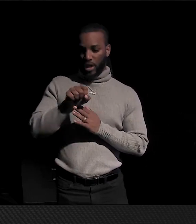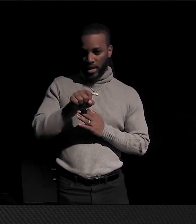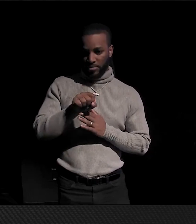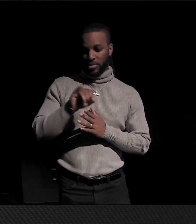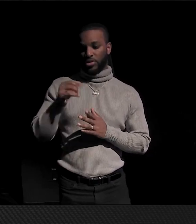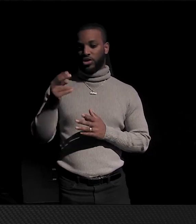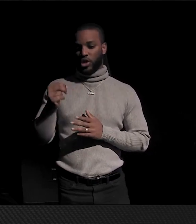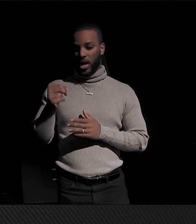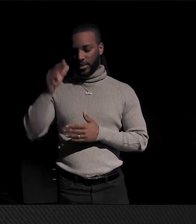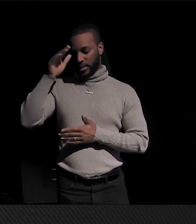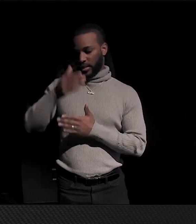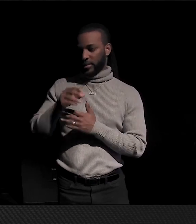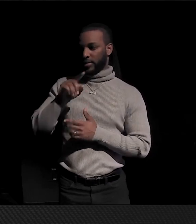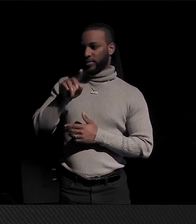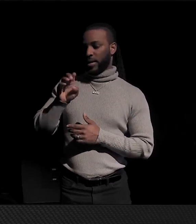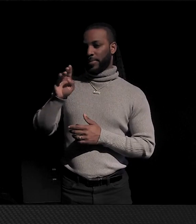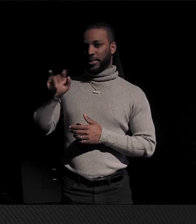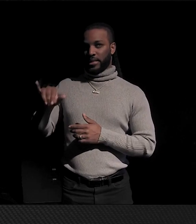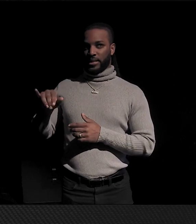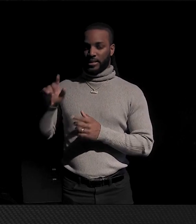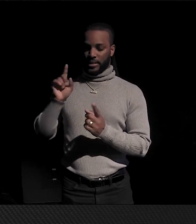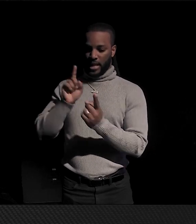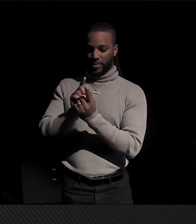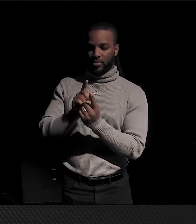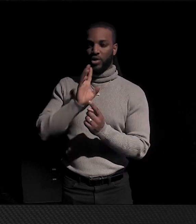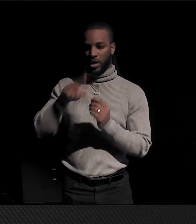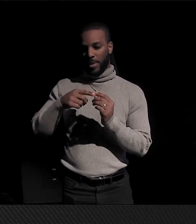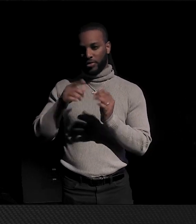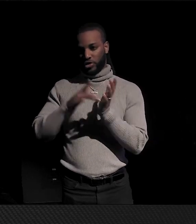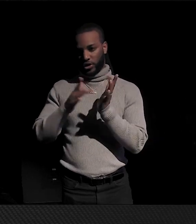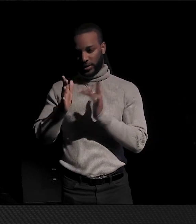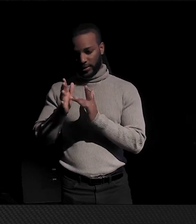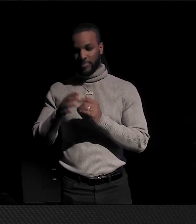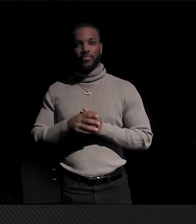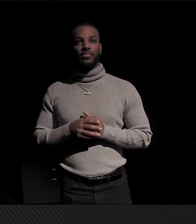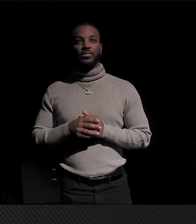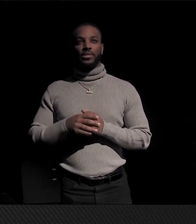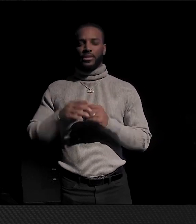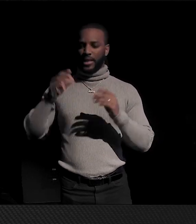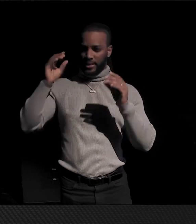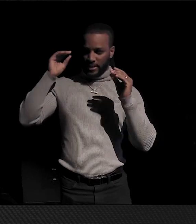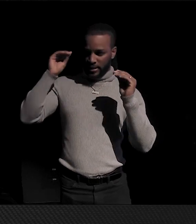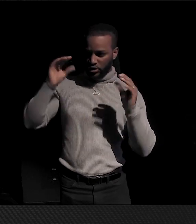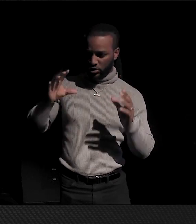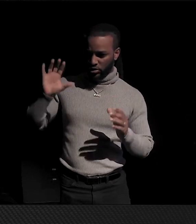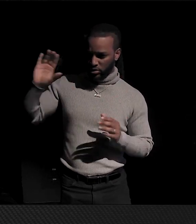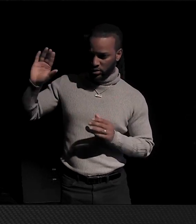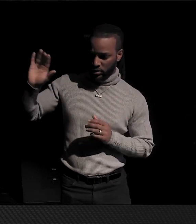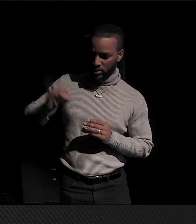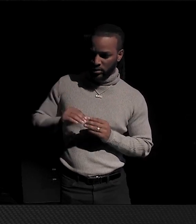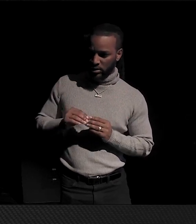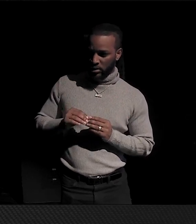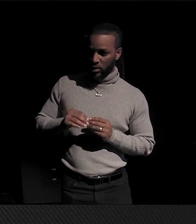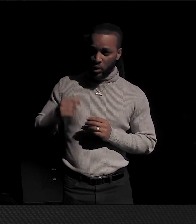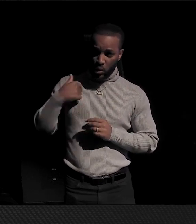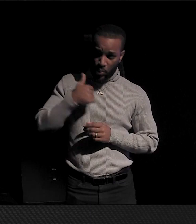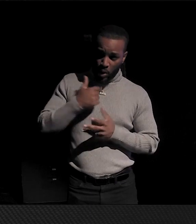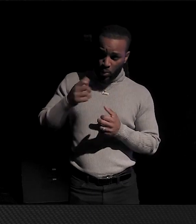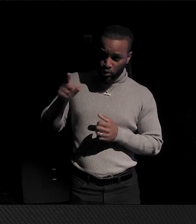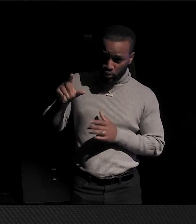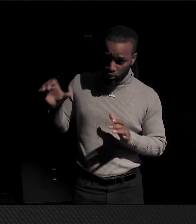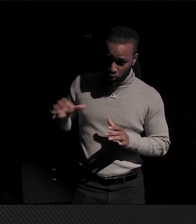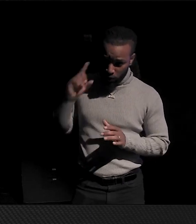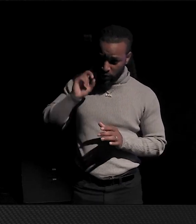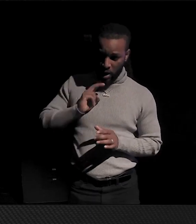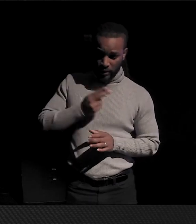the sons of Zebedee, came to him, talking about Jesus. They came to Jesus. Teacher, they said, we want you to do for